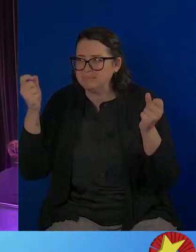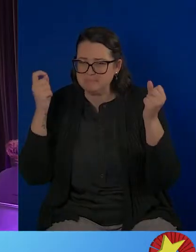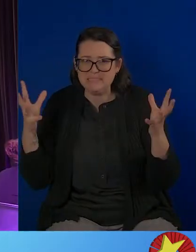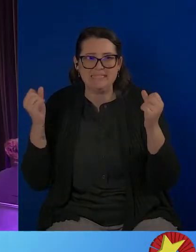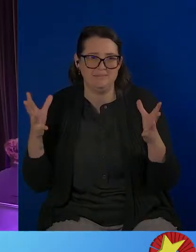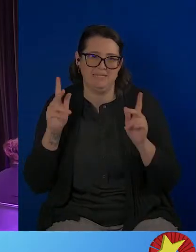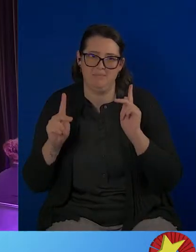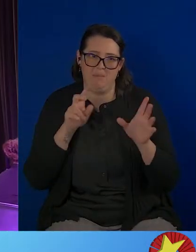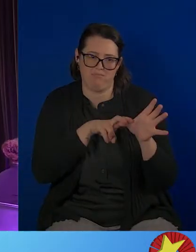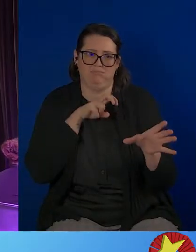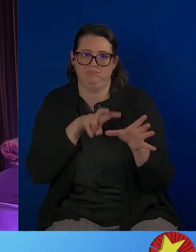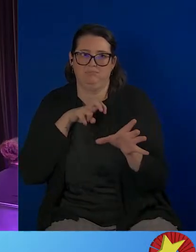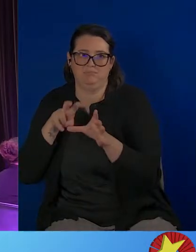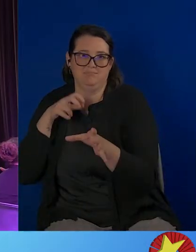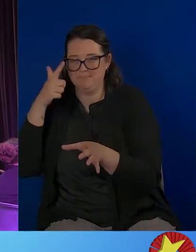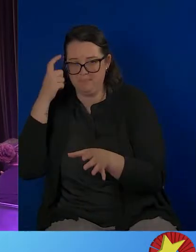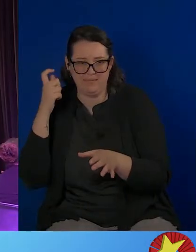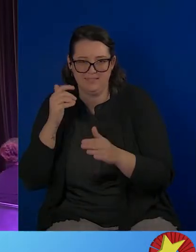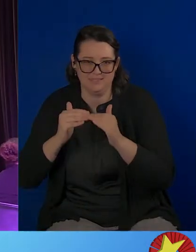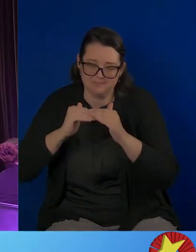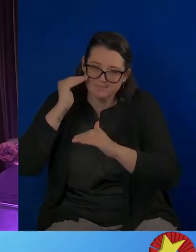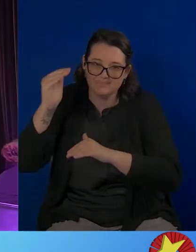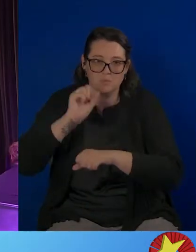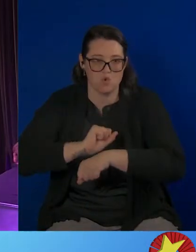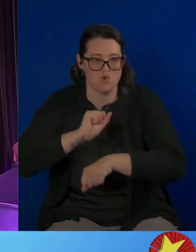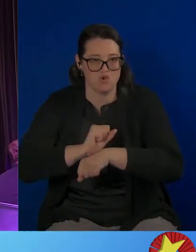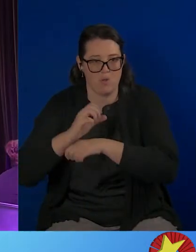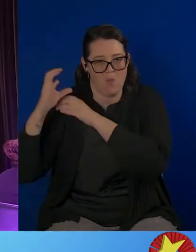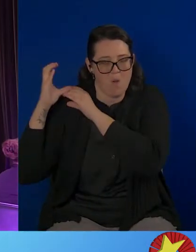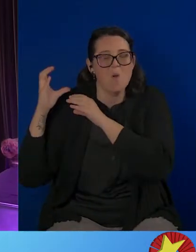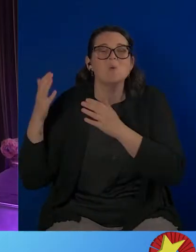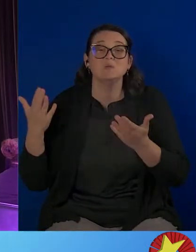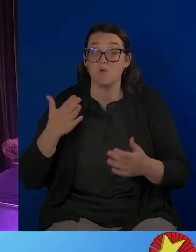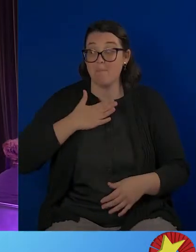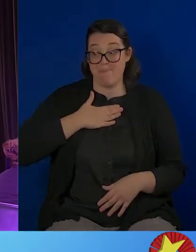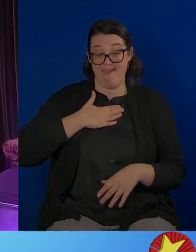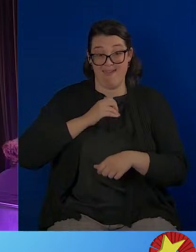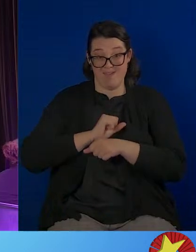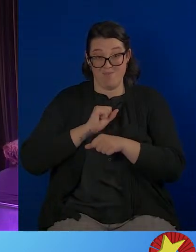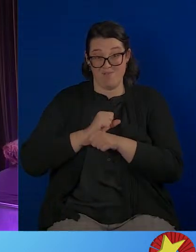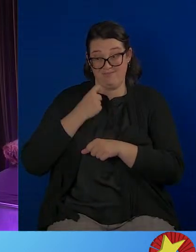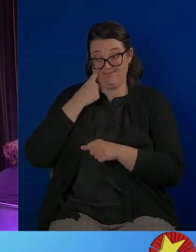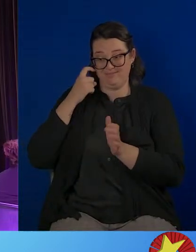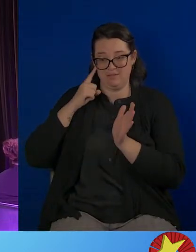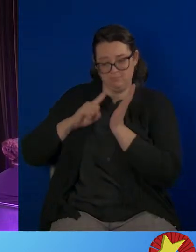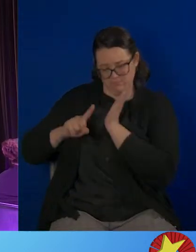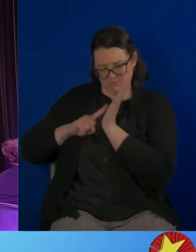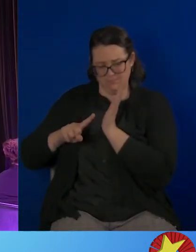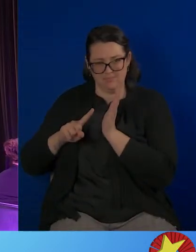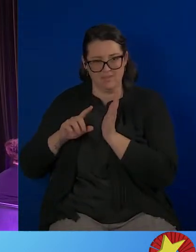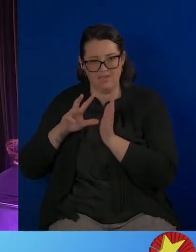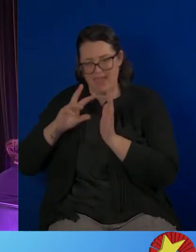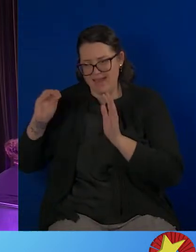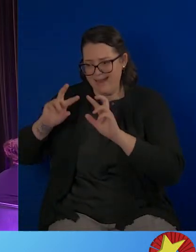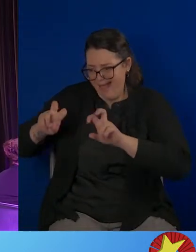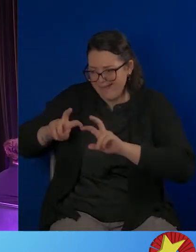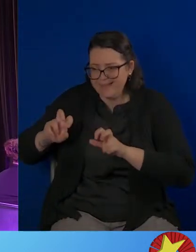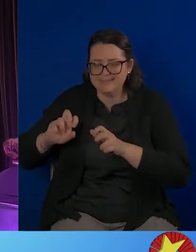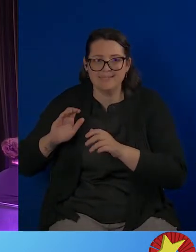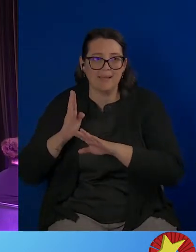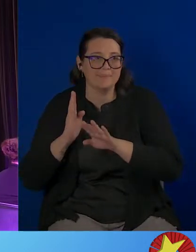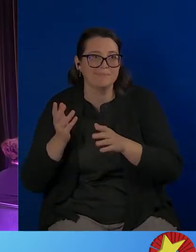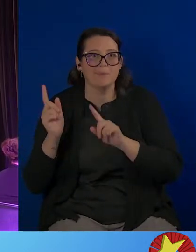leave. So my work lately, the last several years, has been doing research and analysis, presenting it at state, regional, and